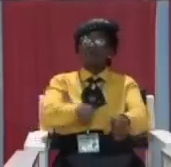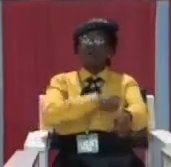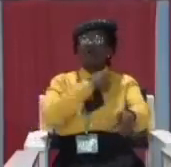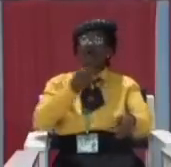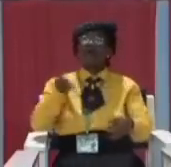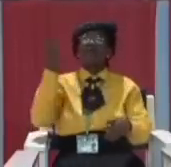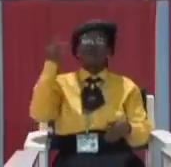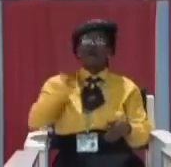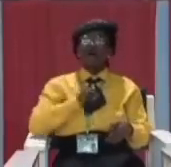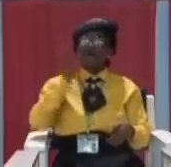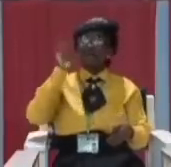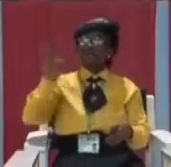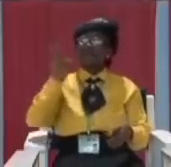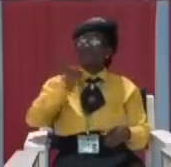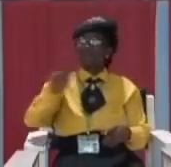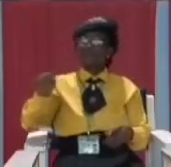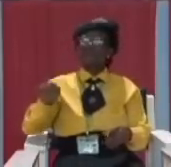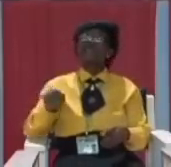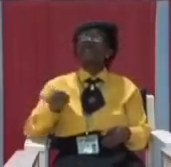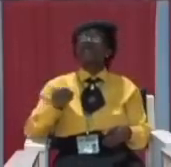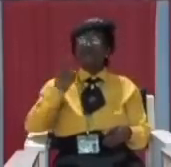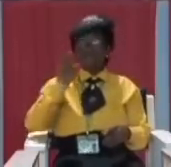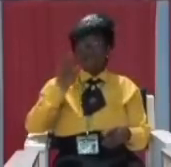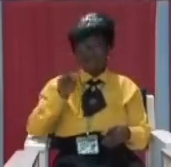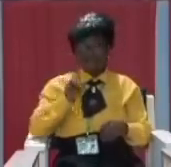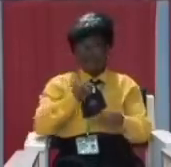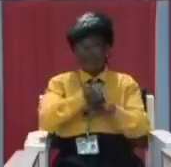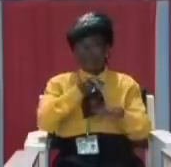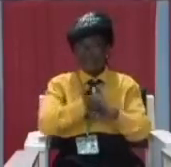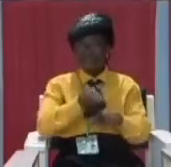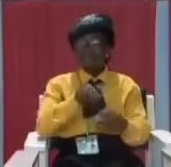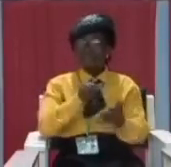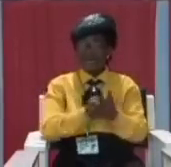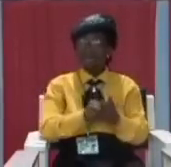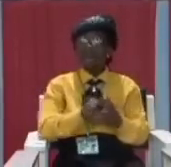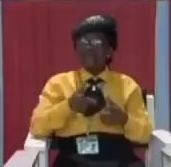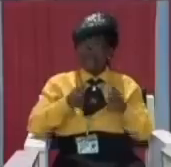entitled, Let Everything That Has Breath Praise God.